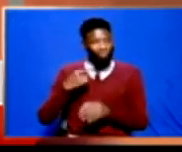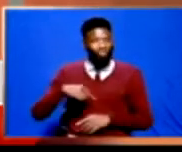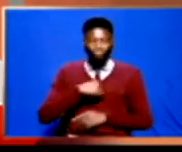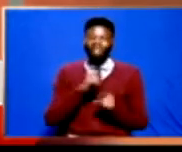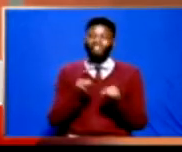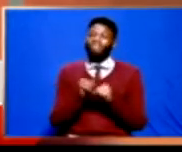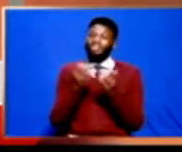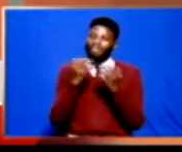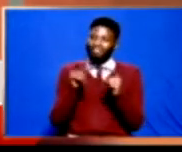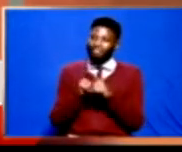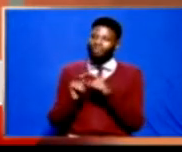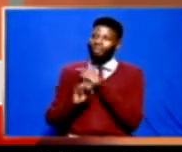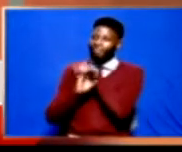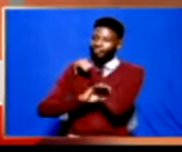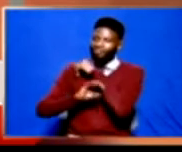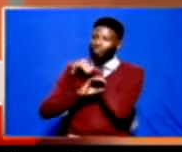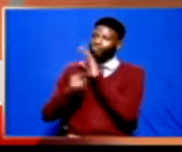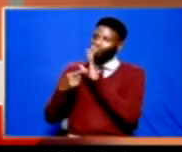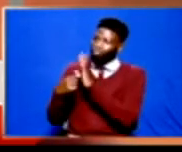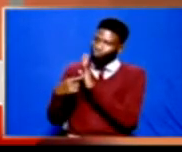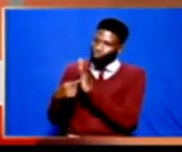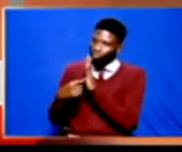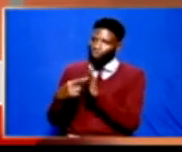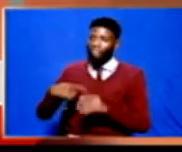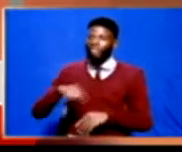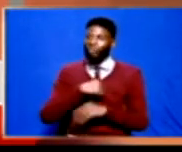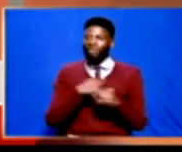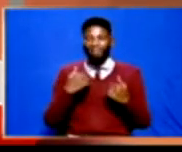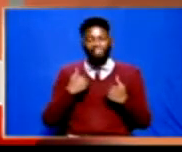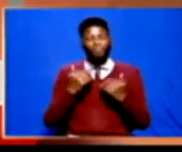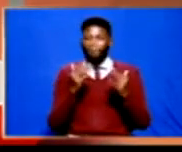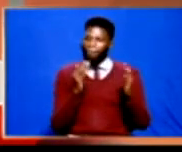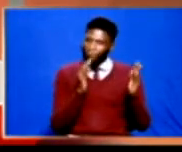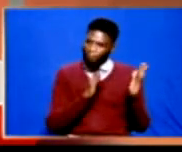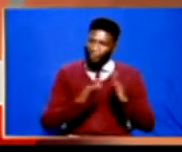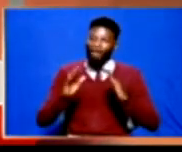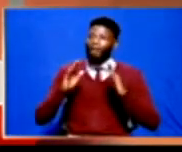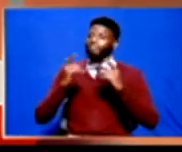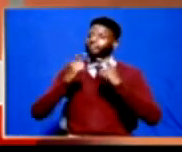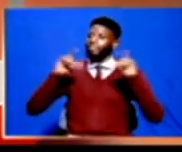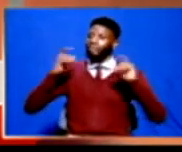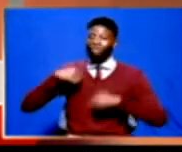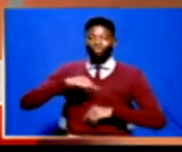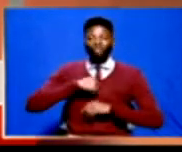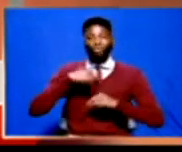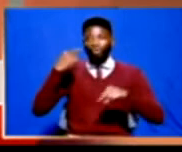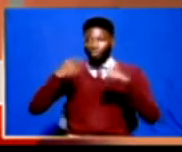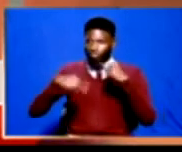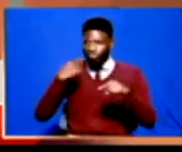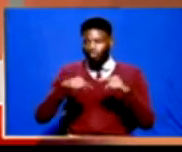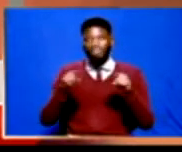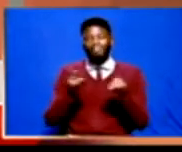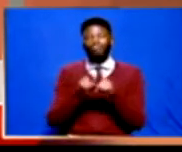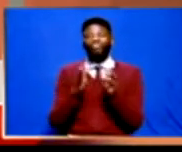country, show that we have a bigger plan, because we are competing with another country like Uganda, which has found